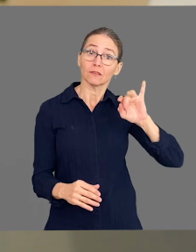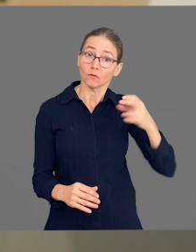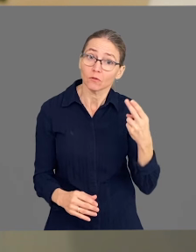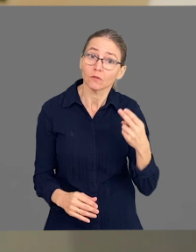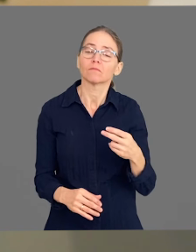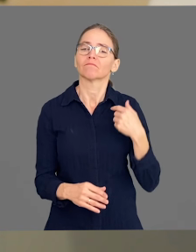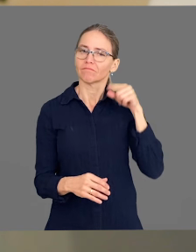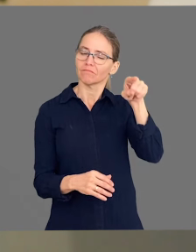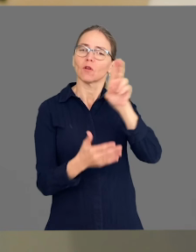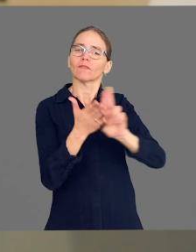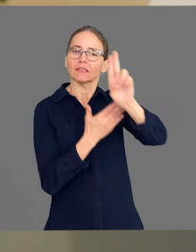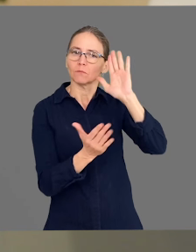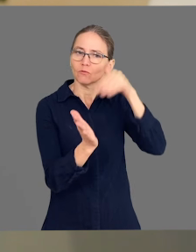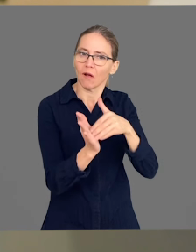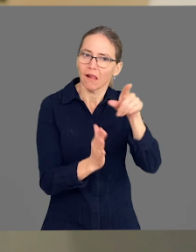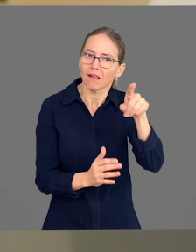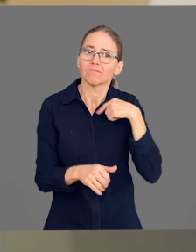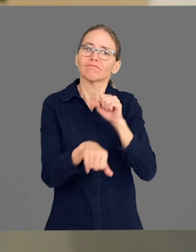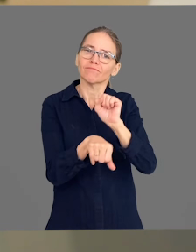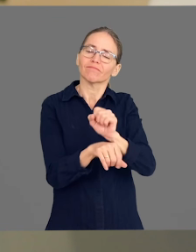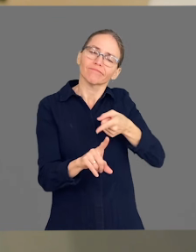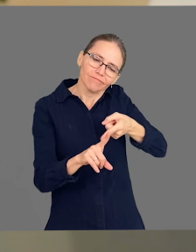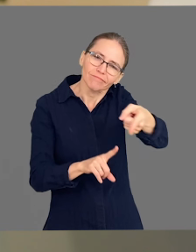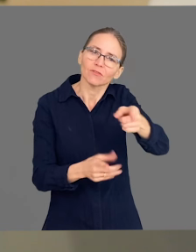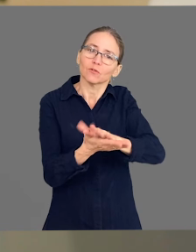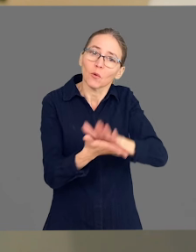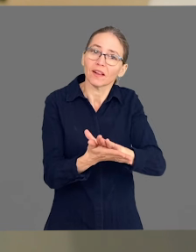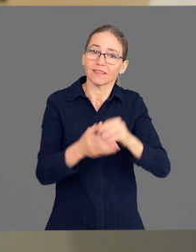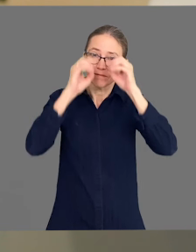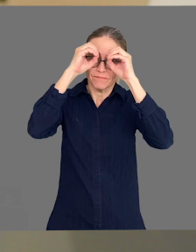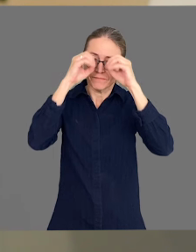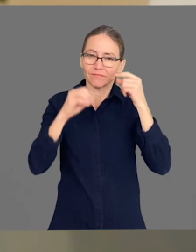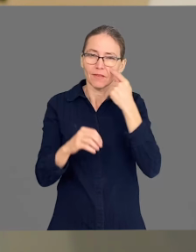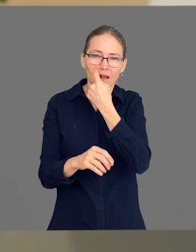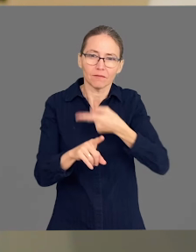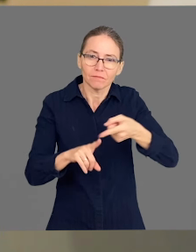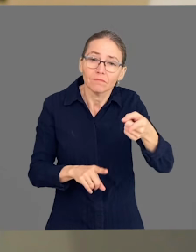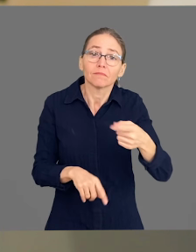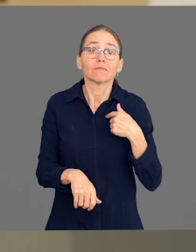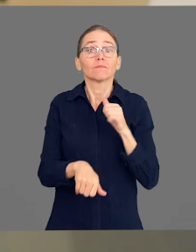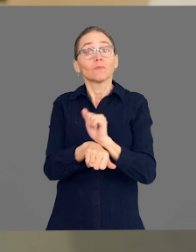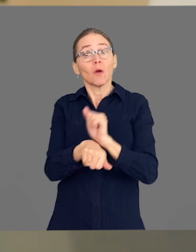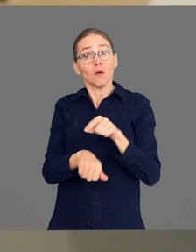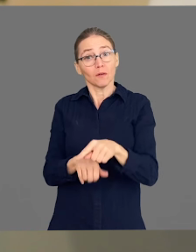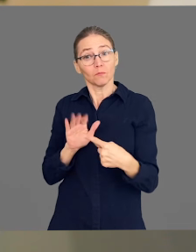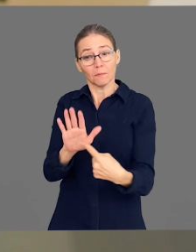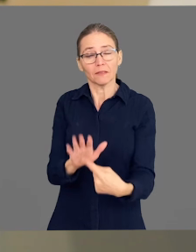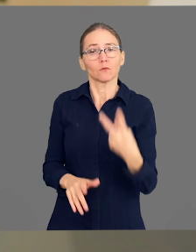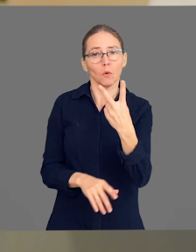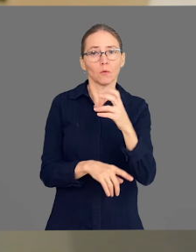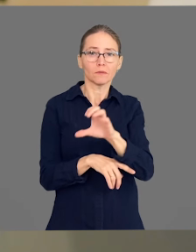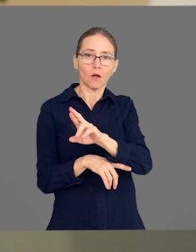in the School of Optometry. I represent the two CRIR sites that also study vision rehabilitation, and